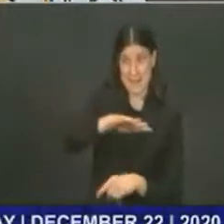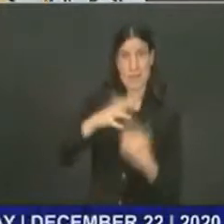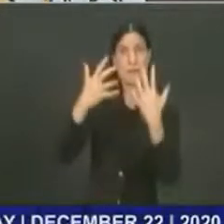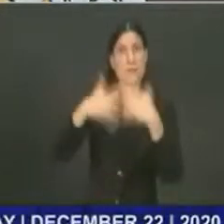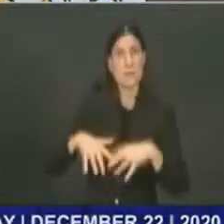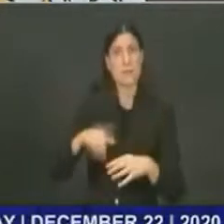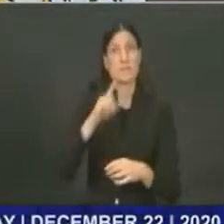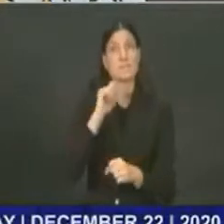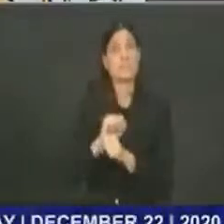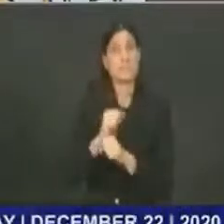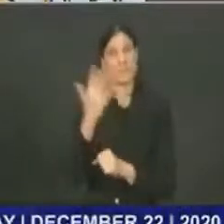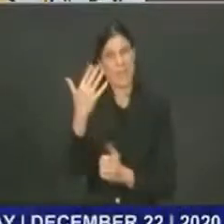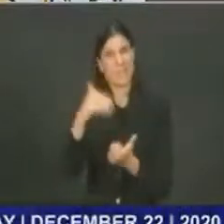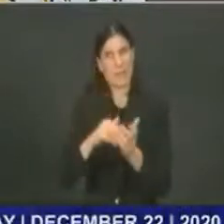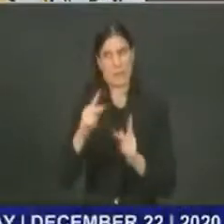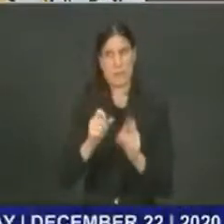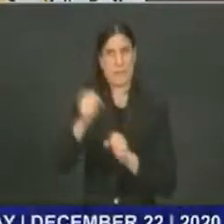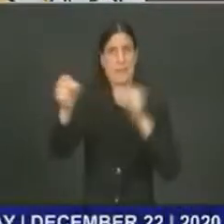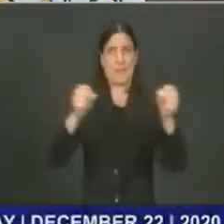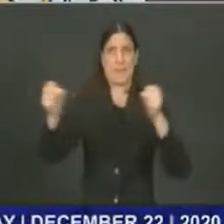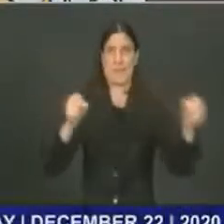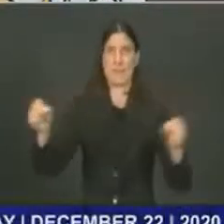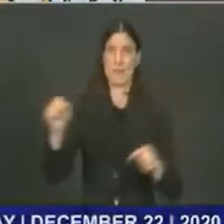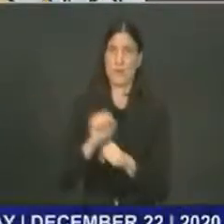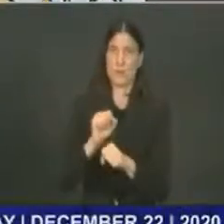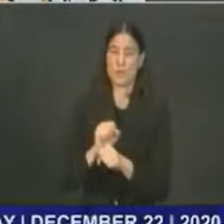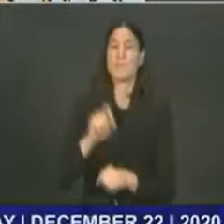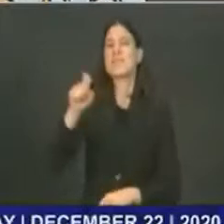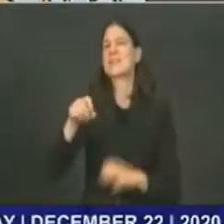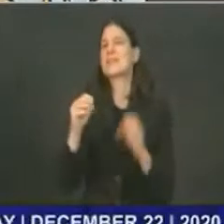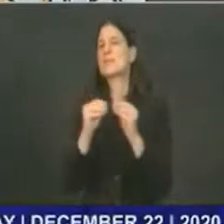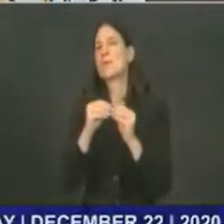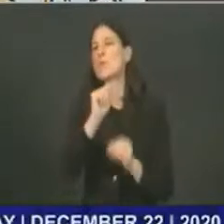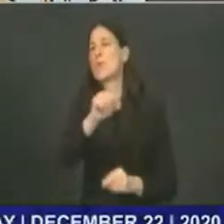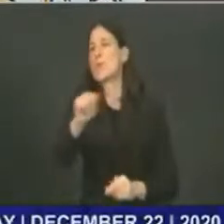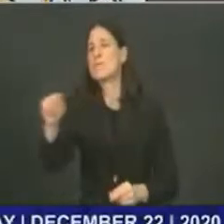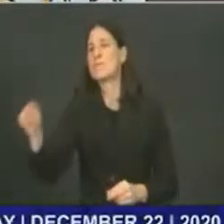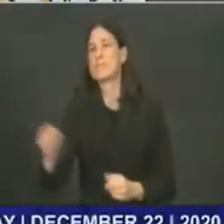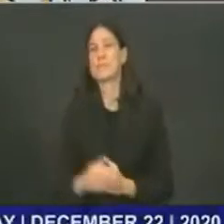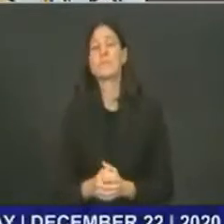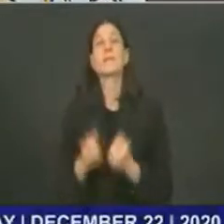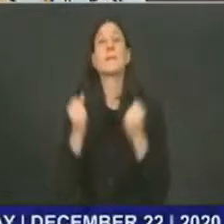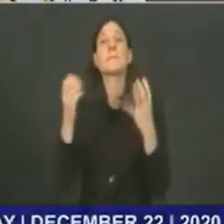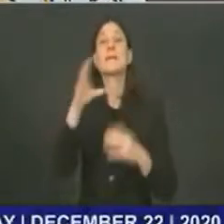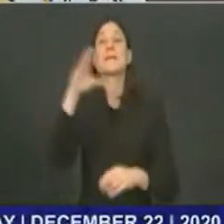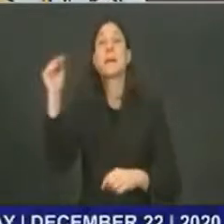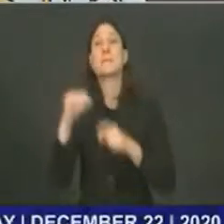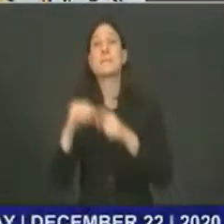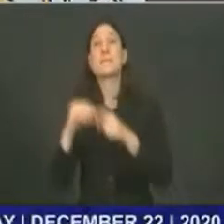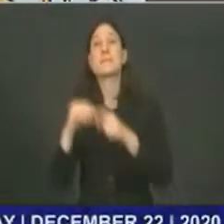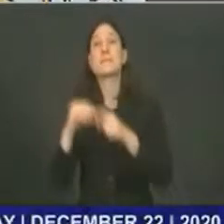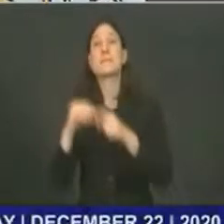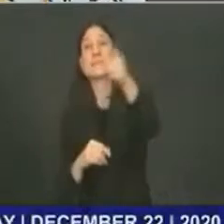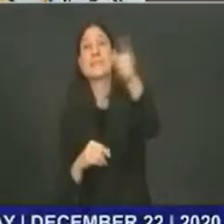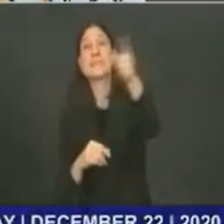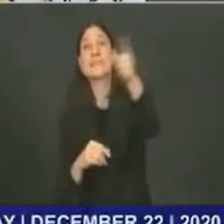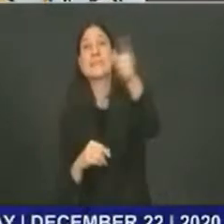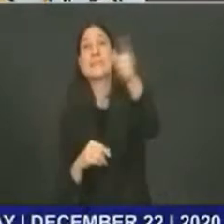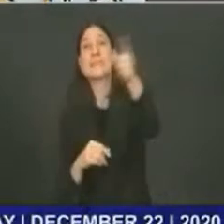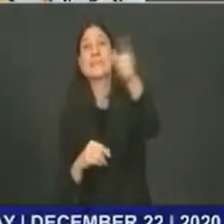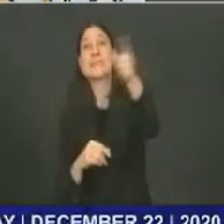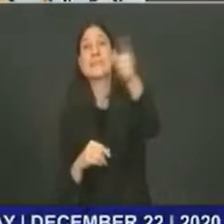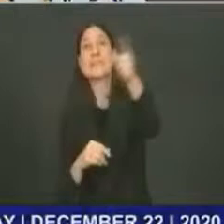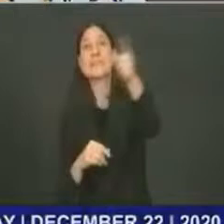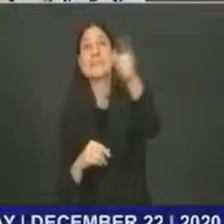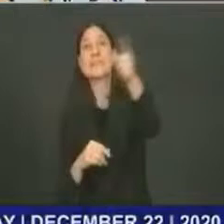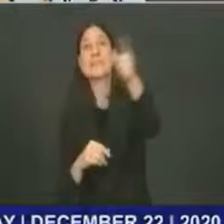the business partners have pledged already up to 7,000 jobs. So at a minimum,